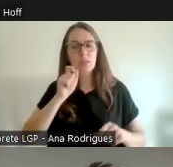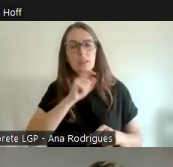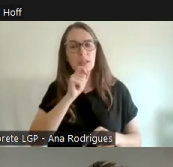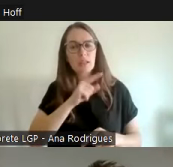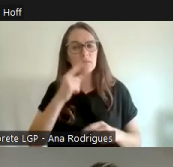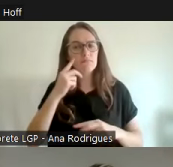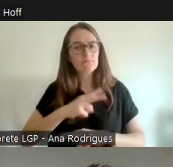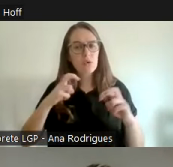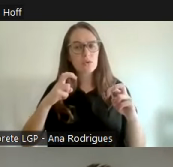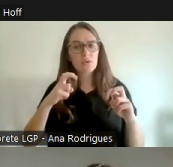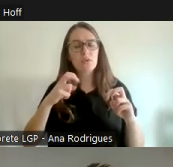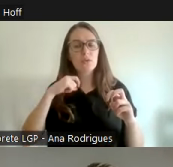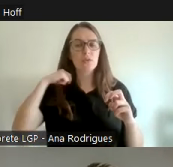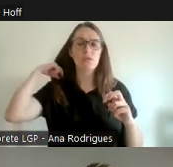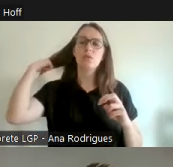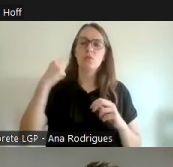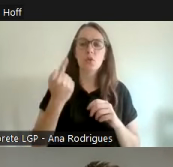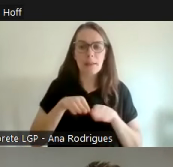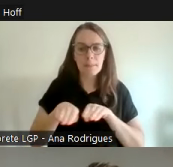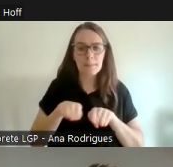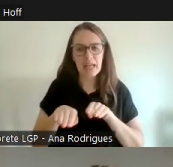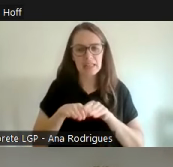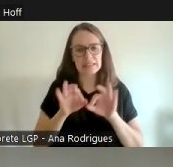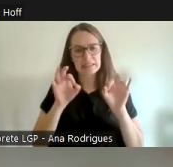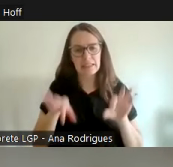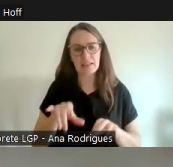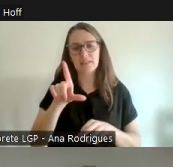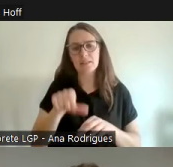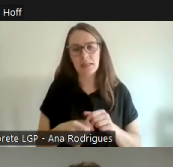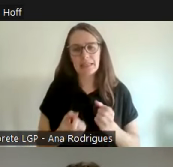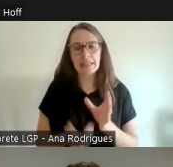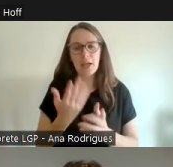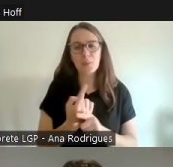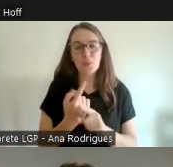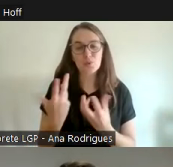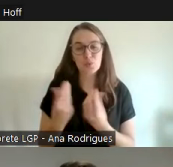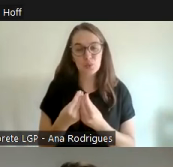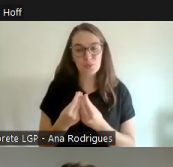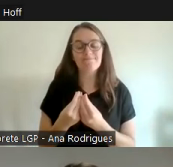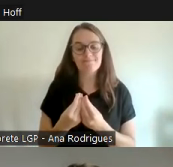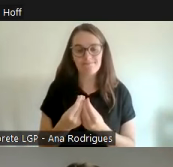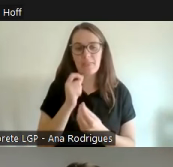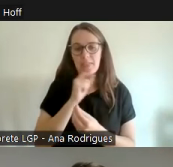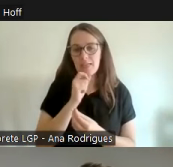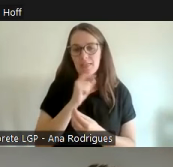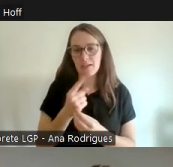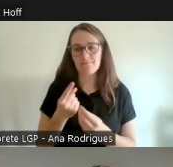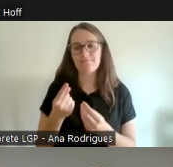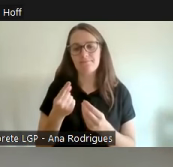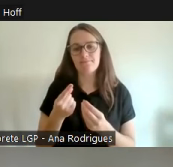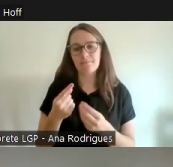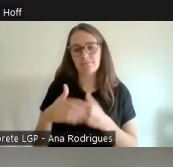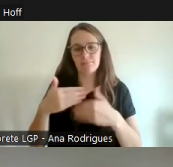a common practice and a common solution, and that people can start to build common ground